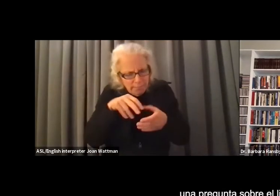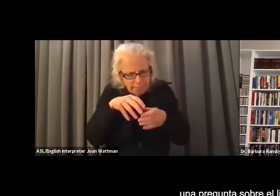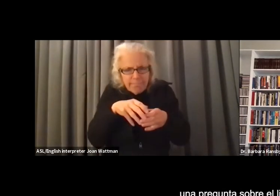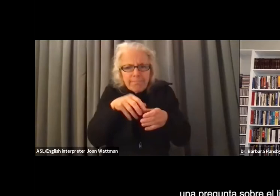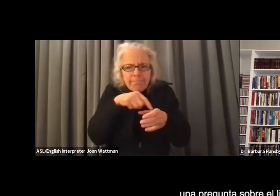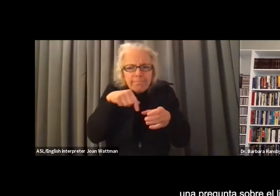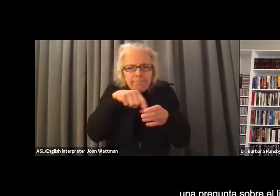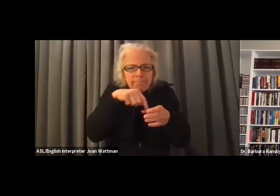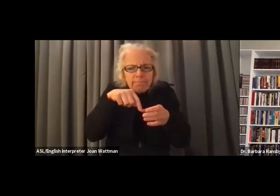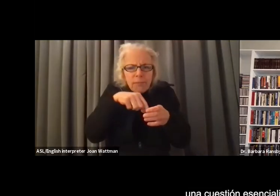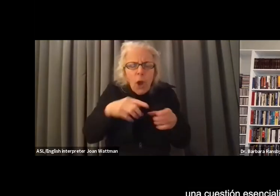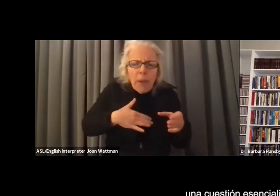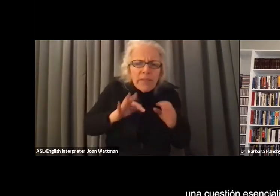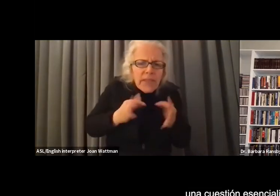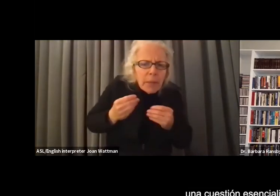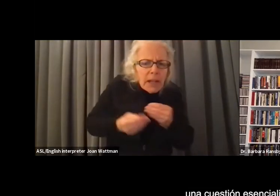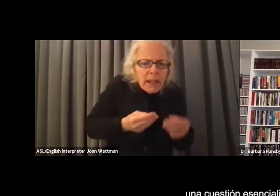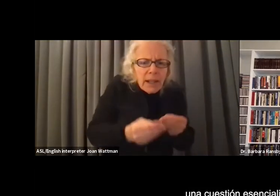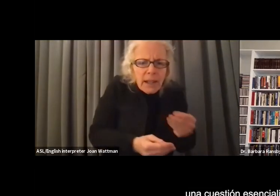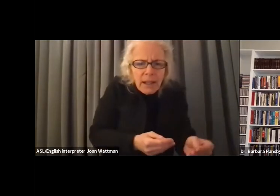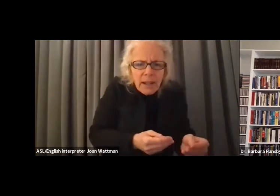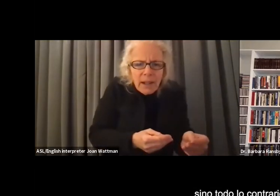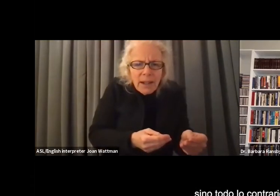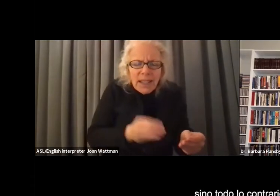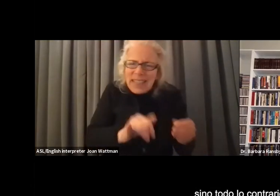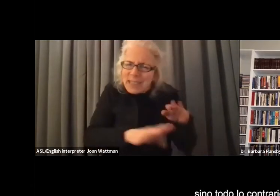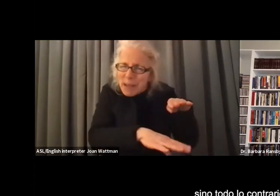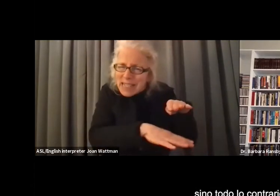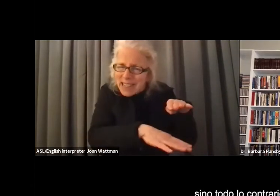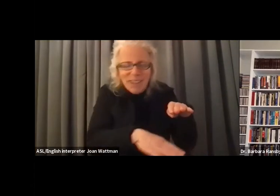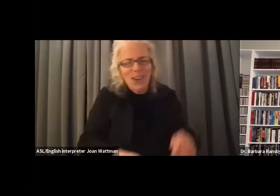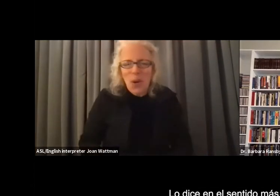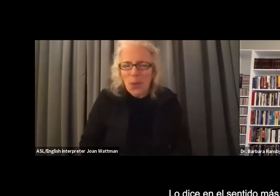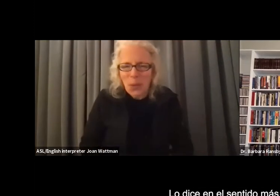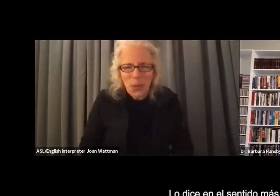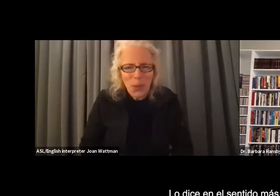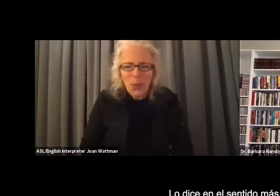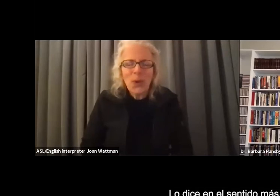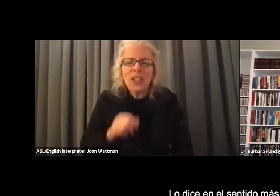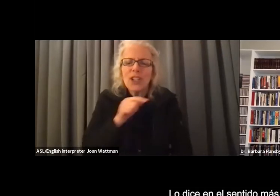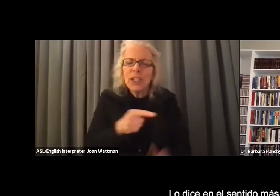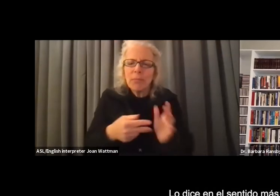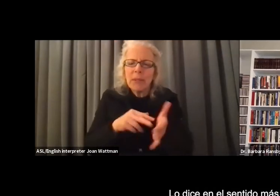question about lineage, an essentialist question, but quite the opposite. She means it in the most capacious